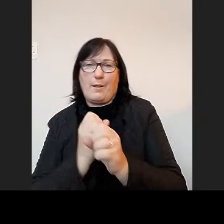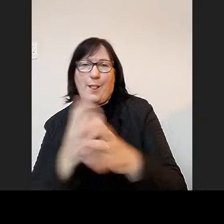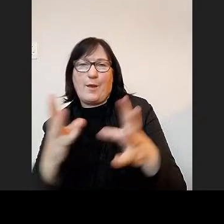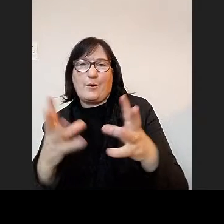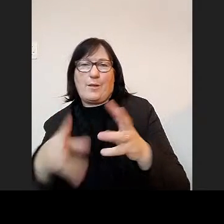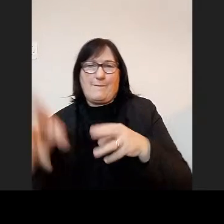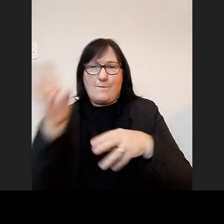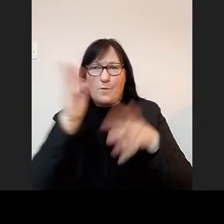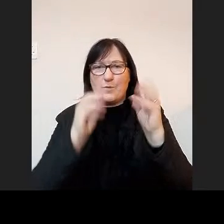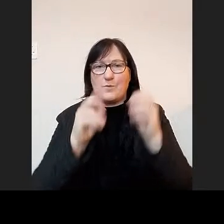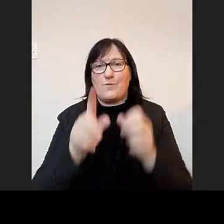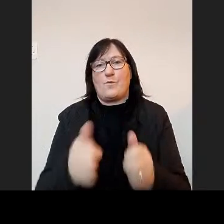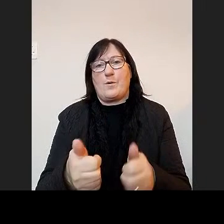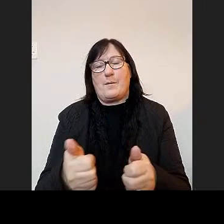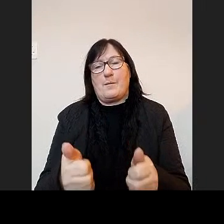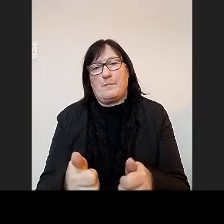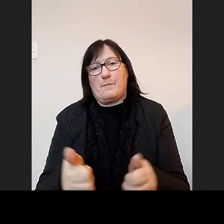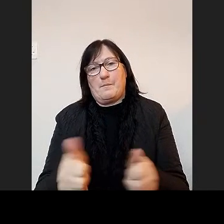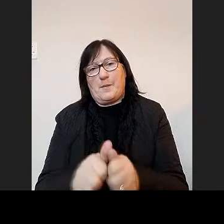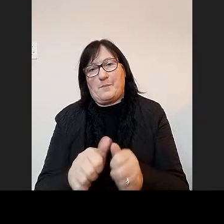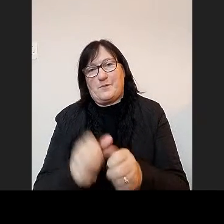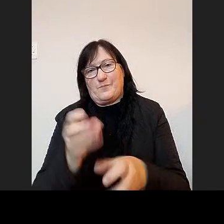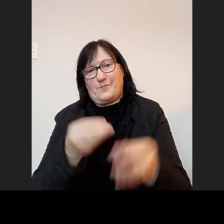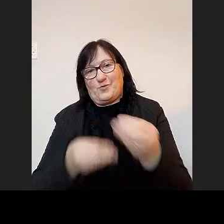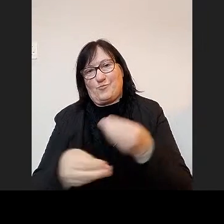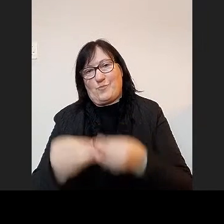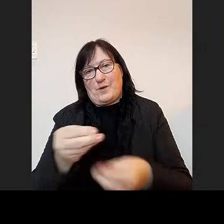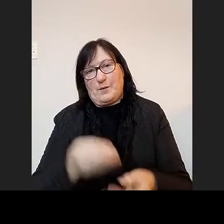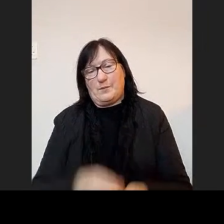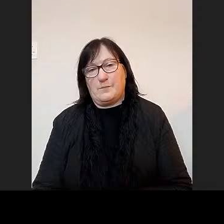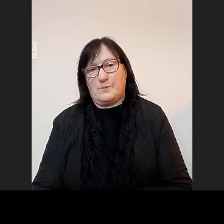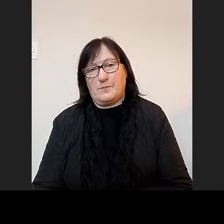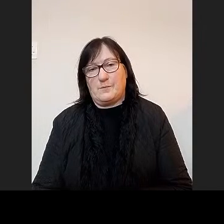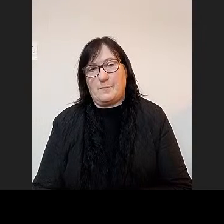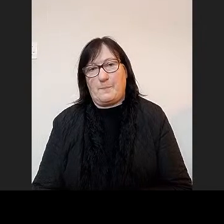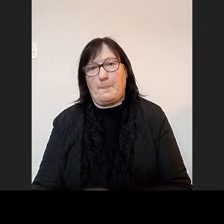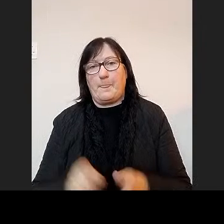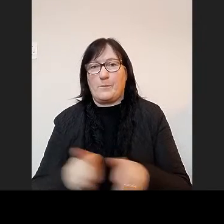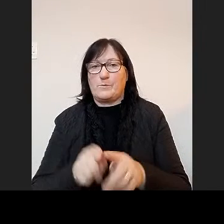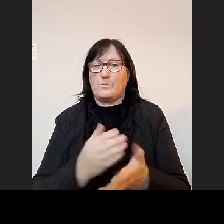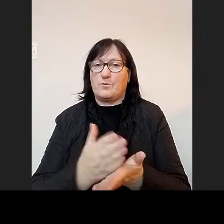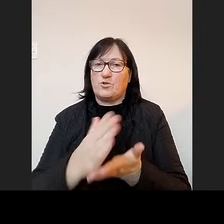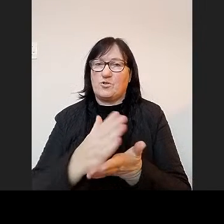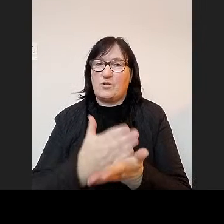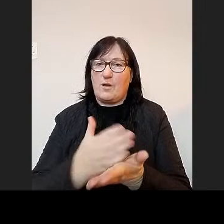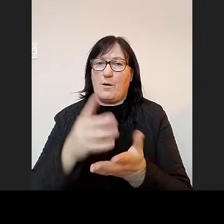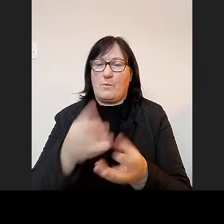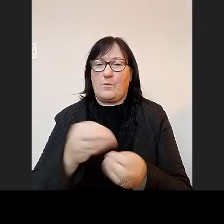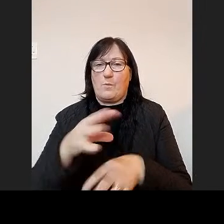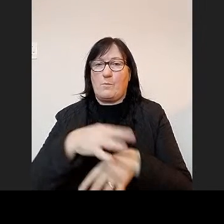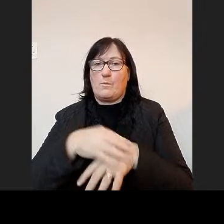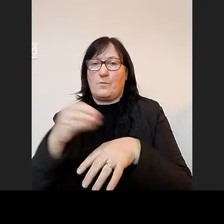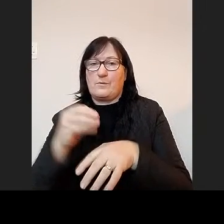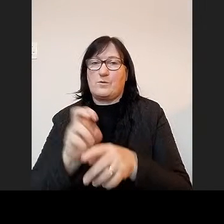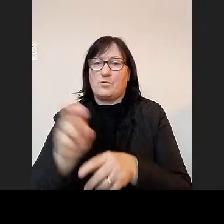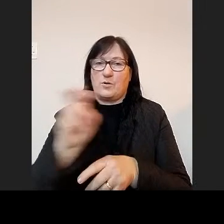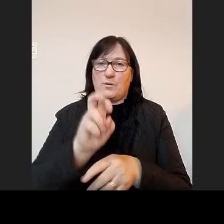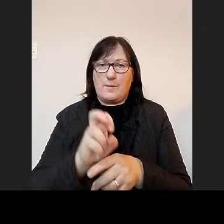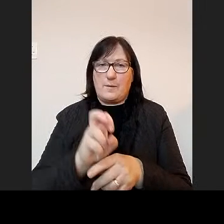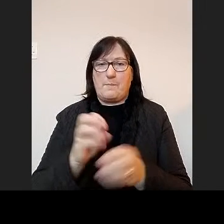trade. More importantly, to share our modernization journey to create spaces for information